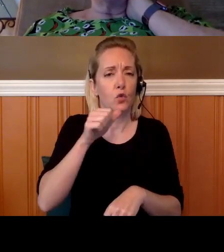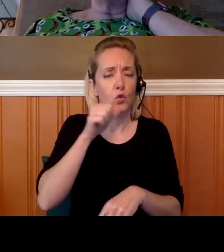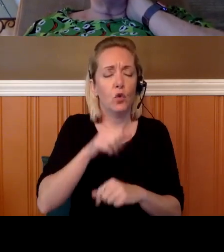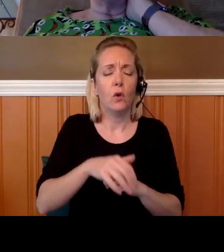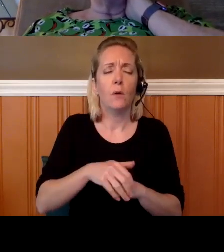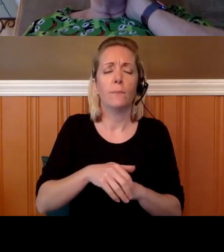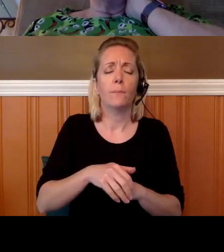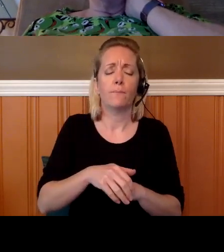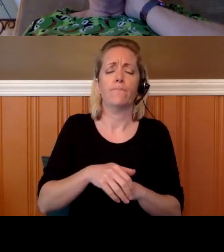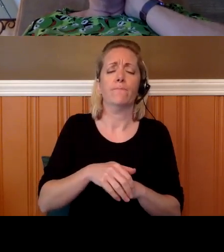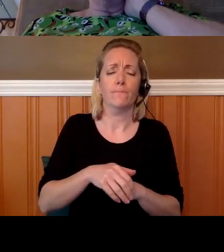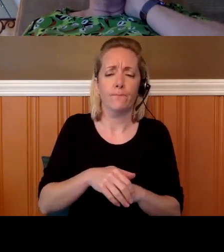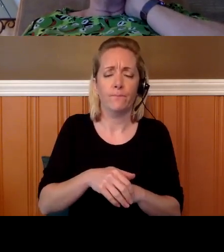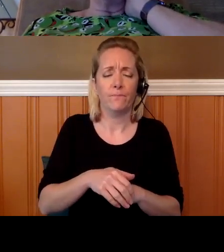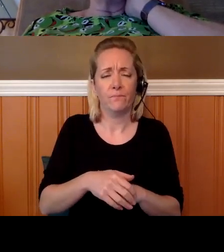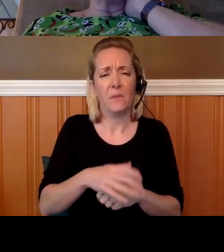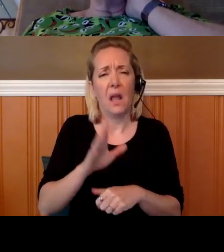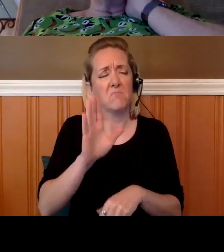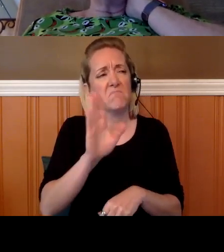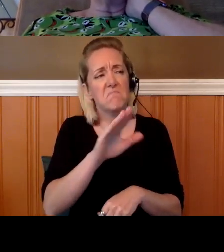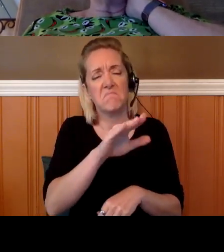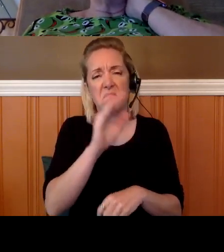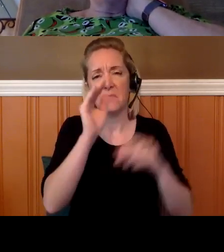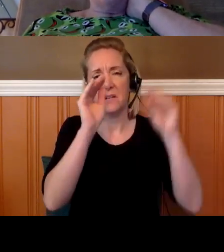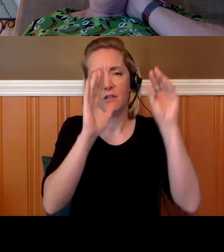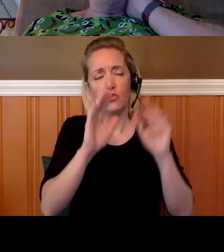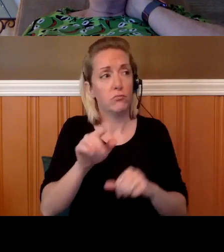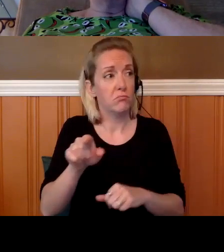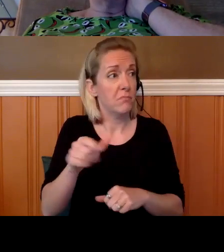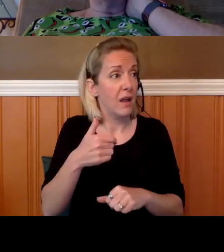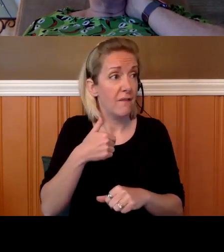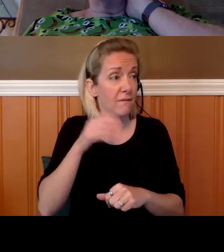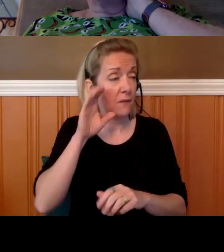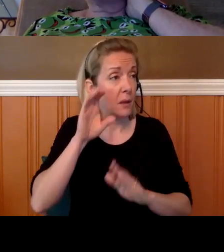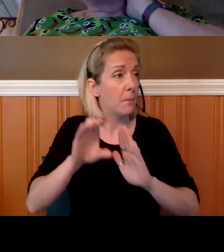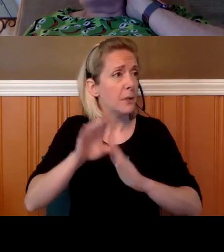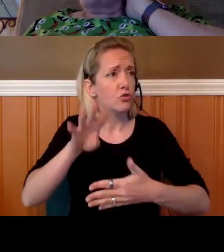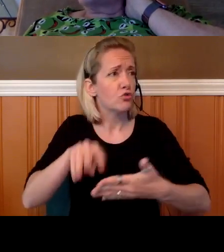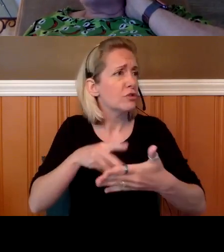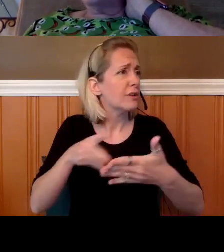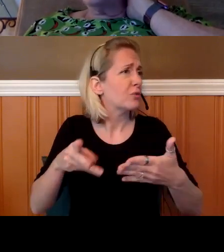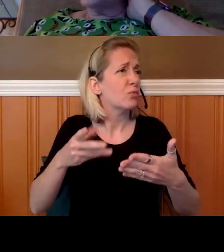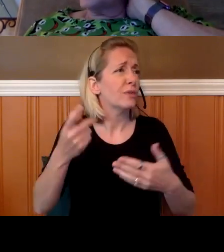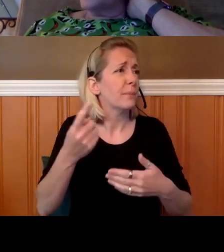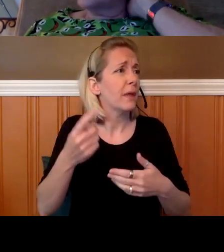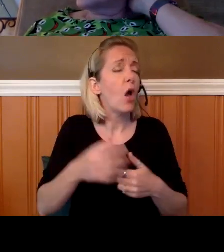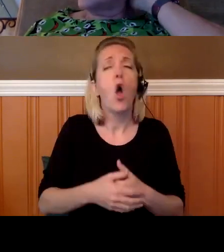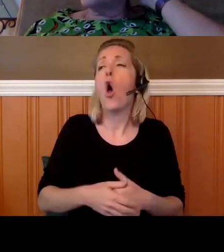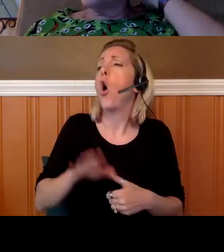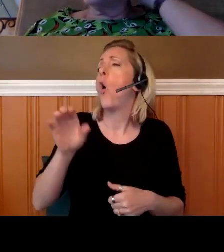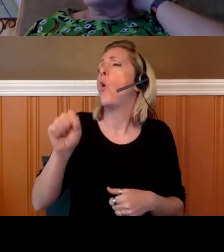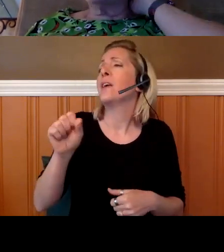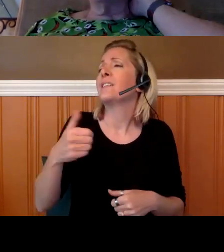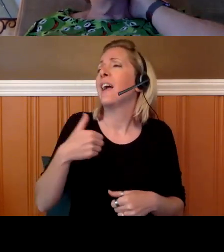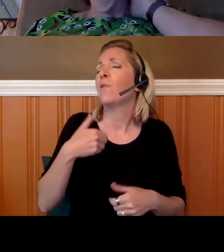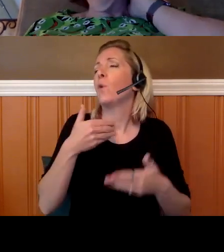I said to them, does she have a a schedule or anything? Oh yes, there's one